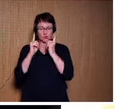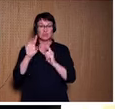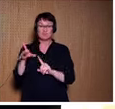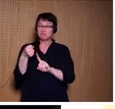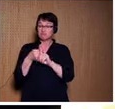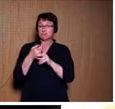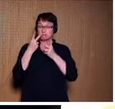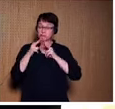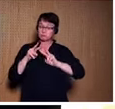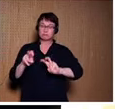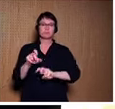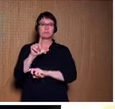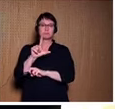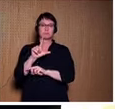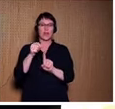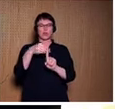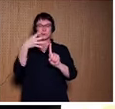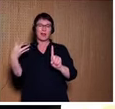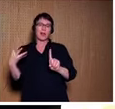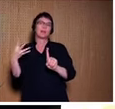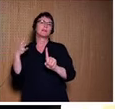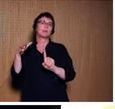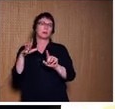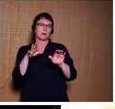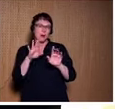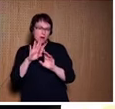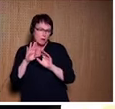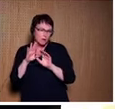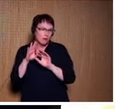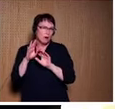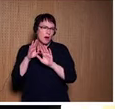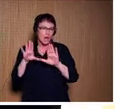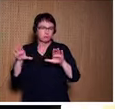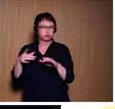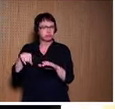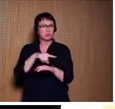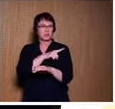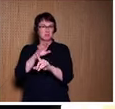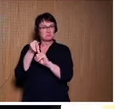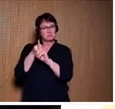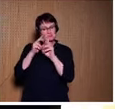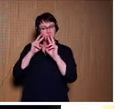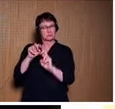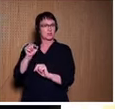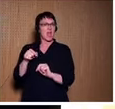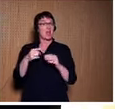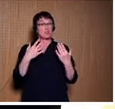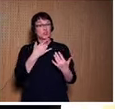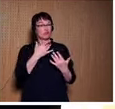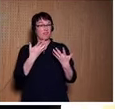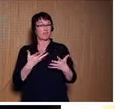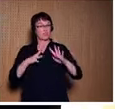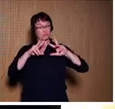and anti-LGBTIQ+ movement, and she will share today some of her key findings